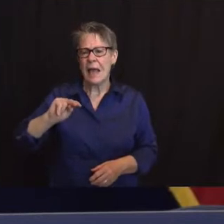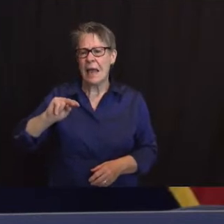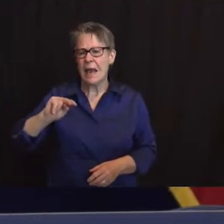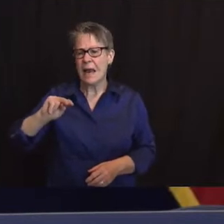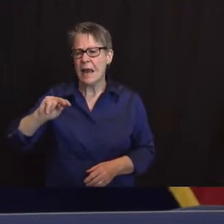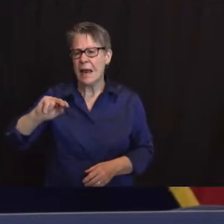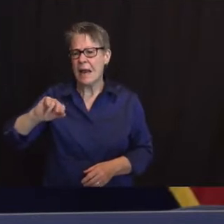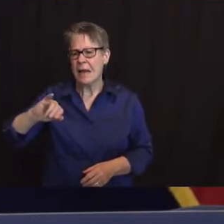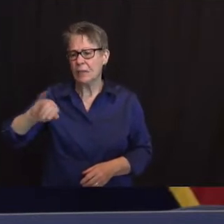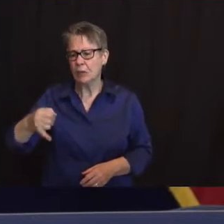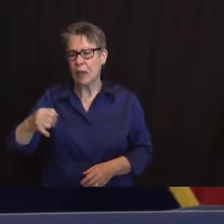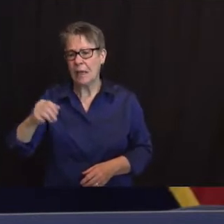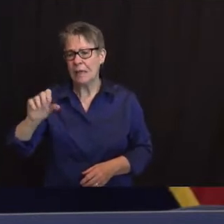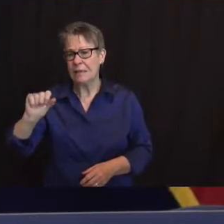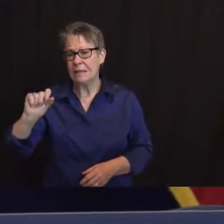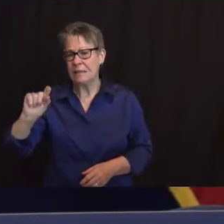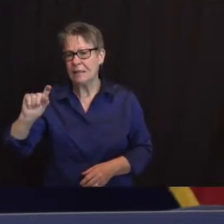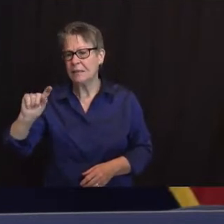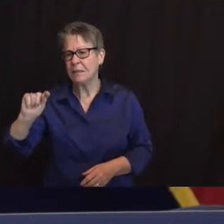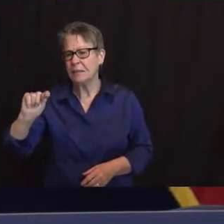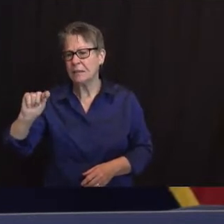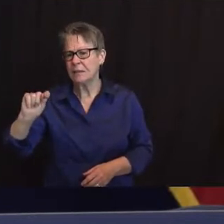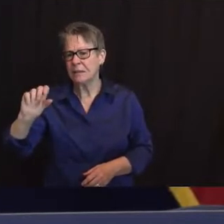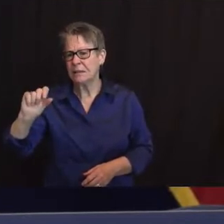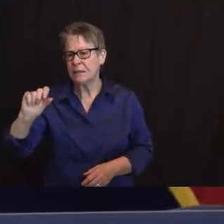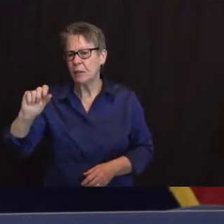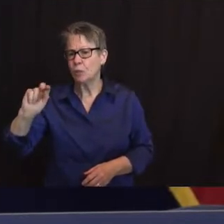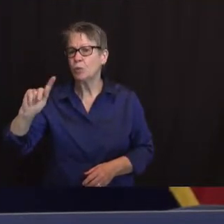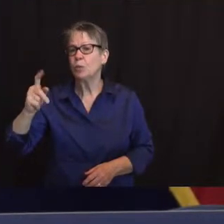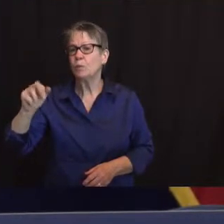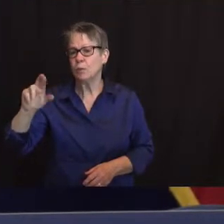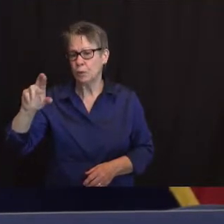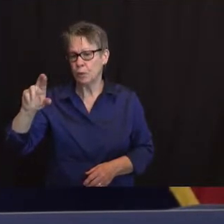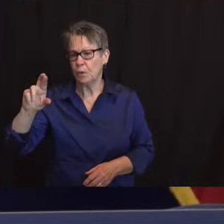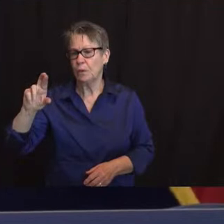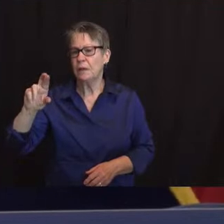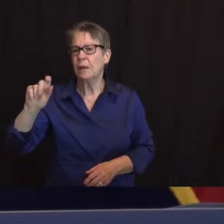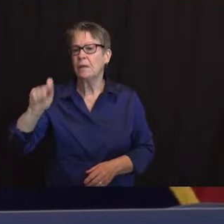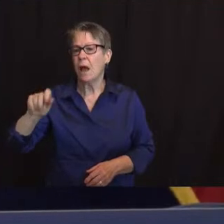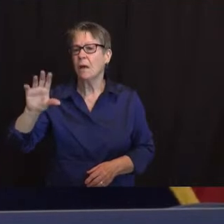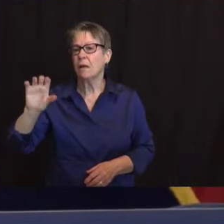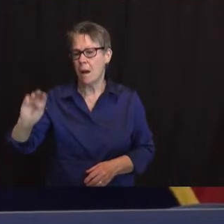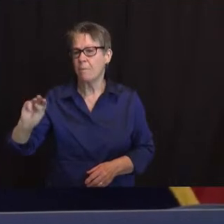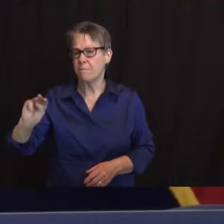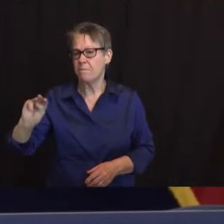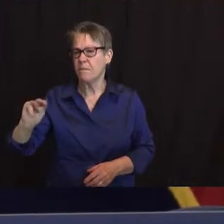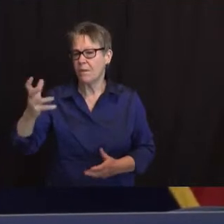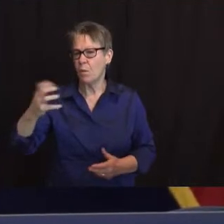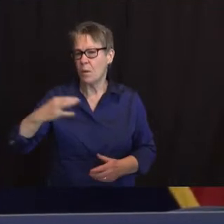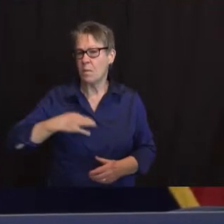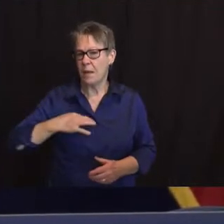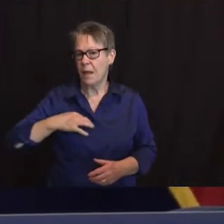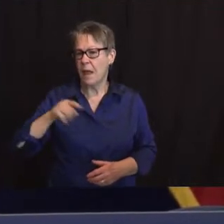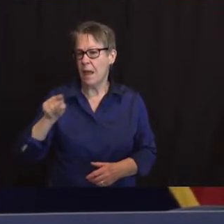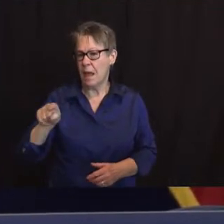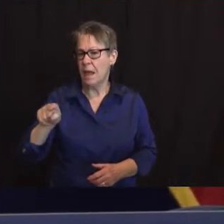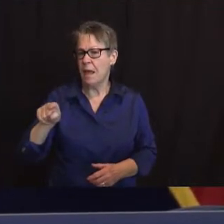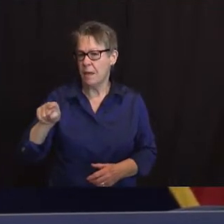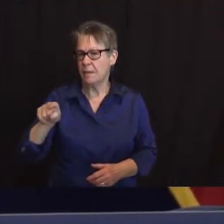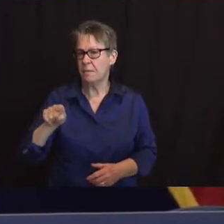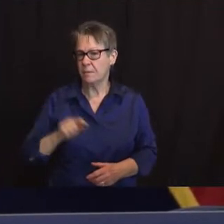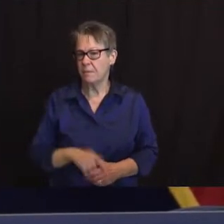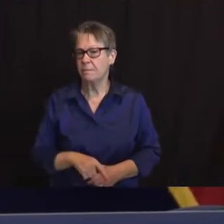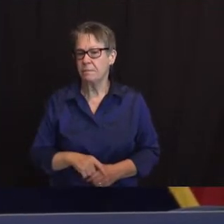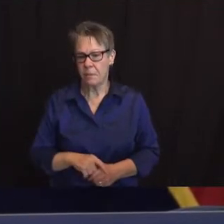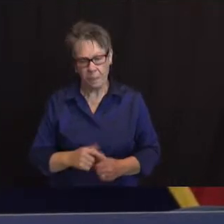from salary, benefits, and everything that I just talked about, njtrooper.com. Come out and be proud to be a